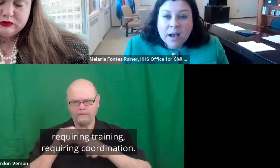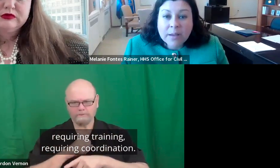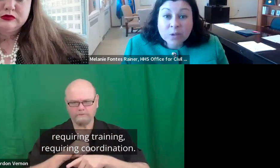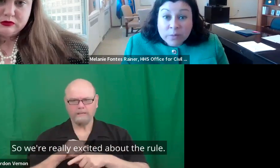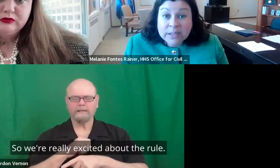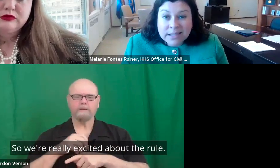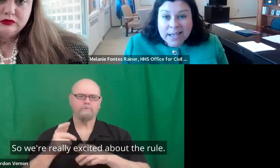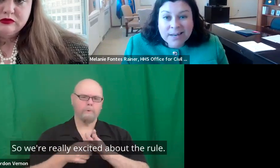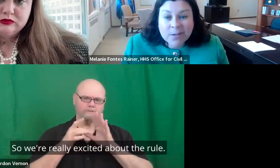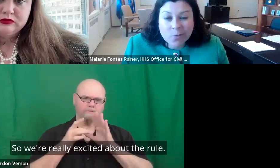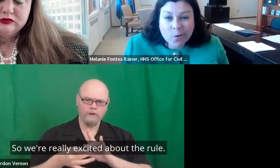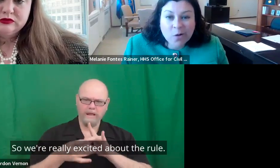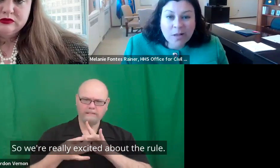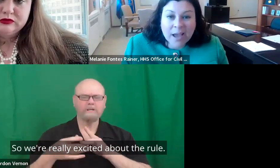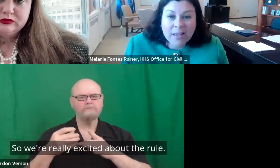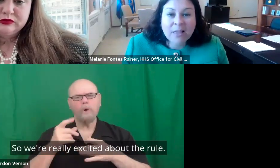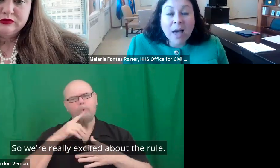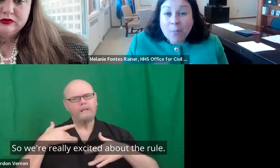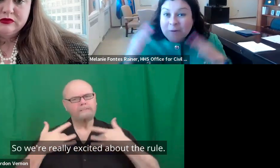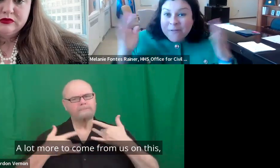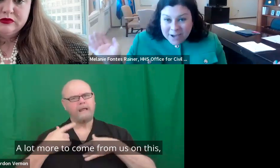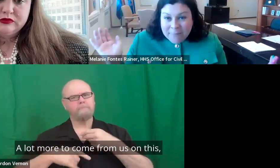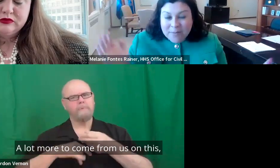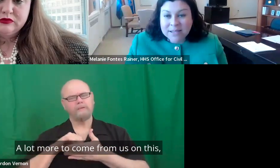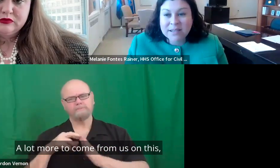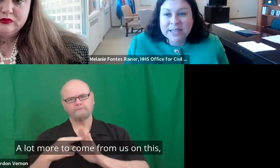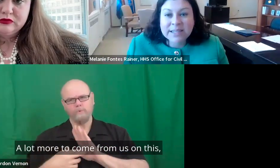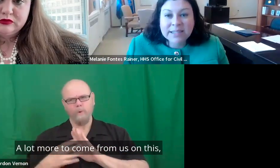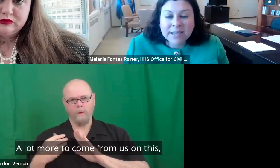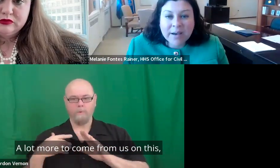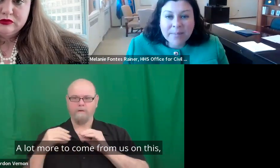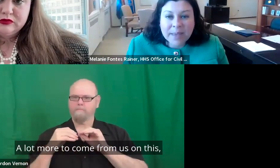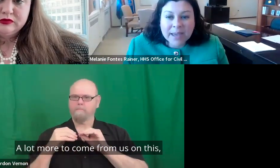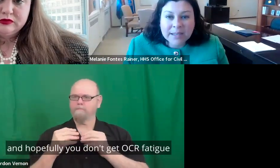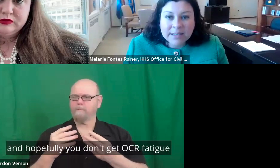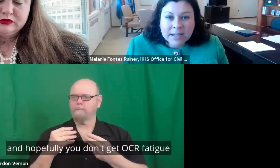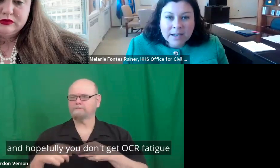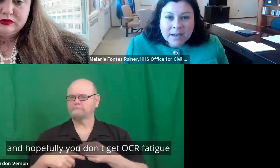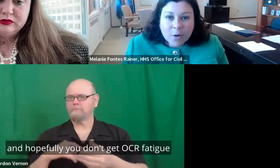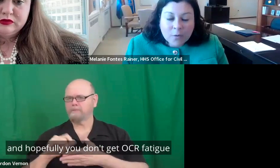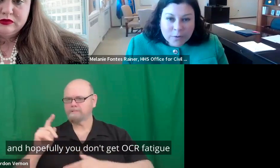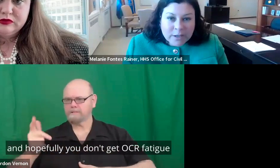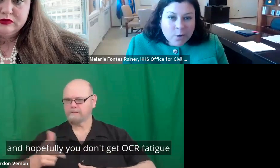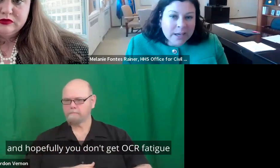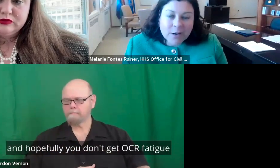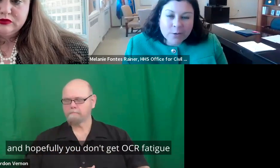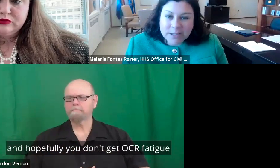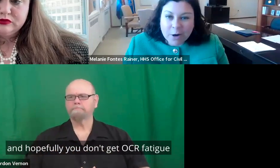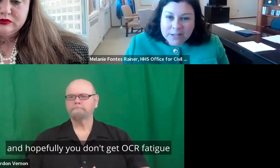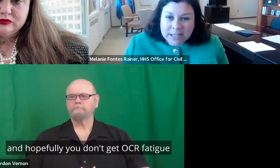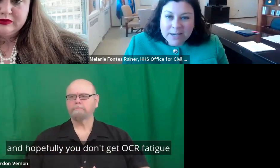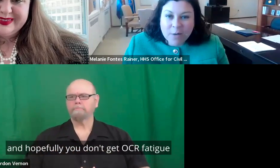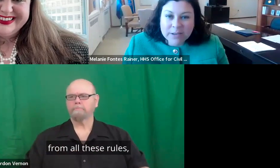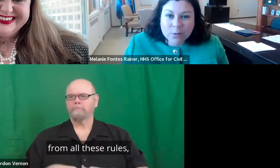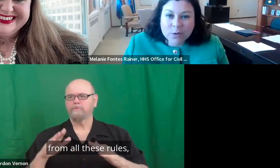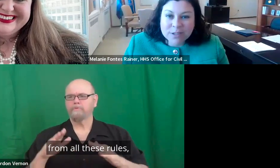coordination. So we're really excited about the rule. A lot more to come from us on this, and hopefully you don't get